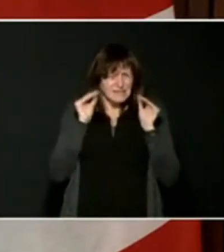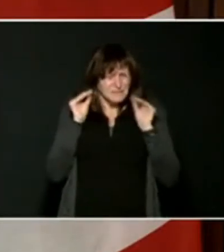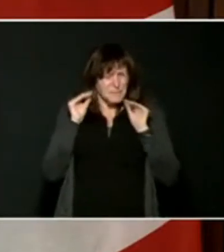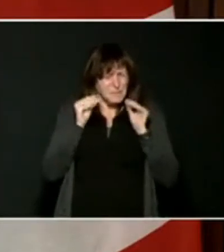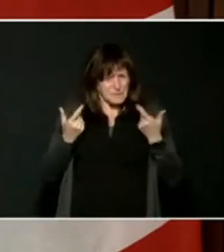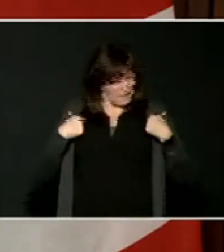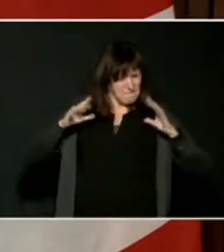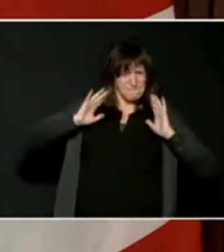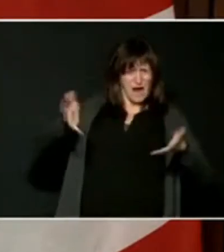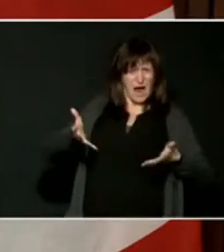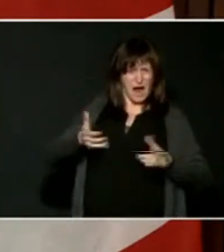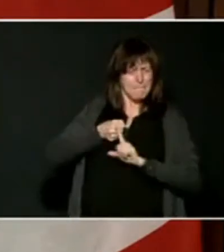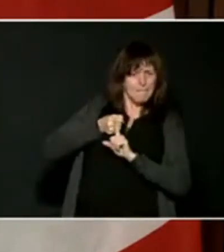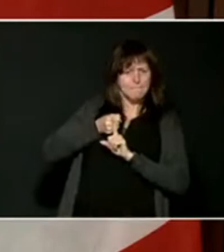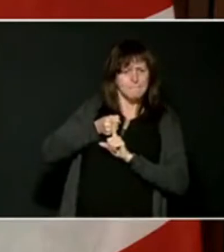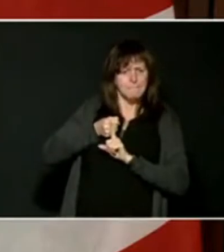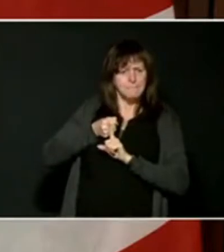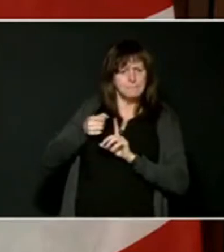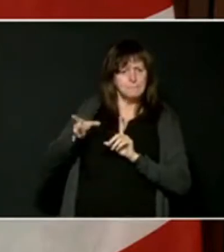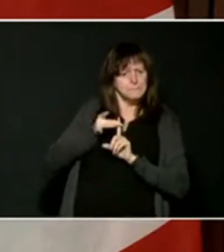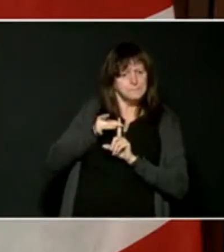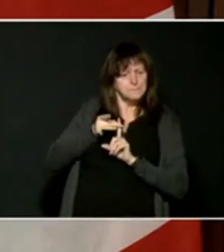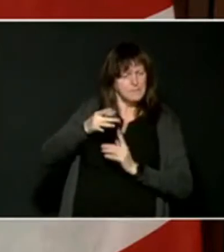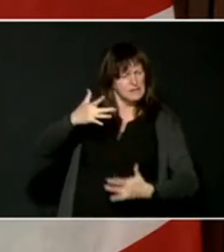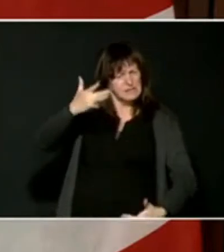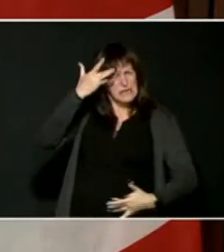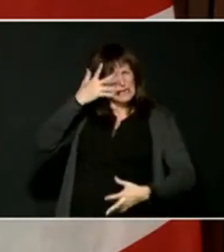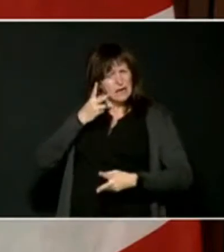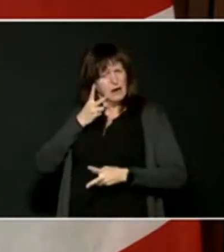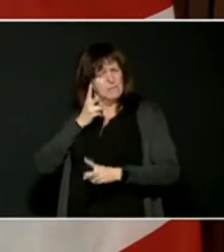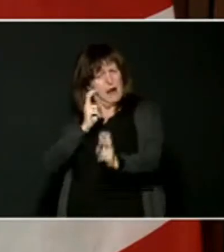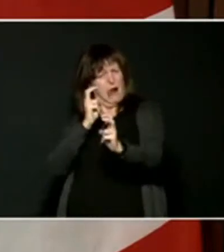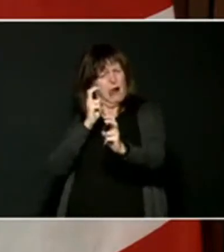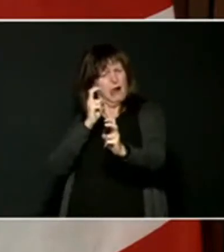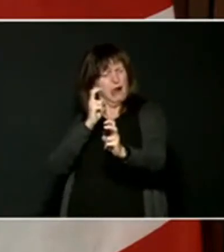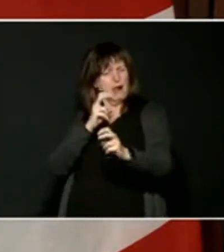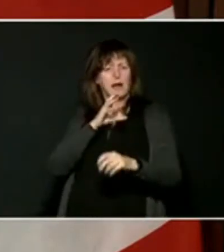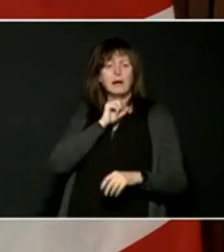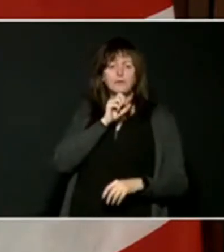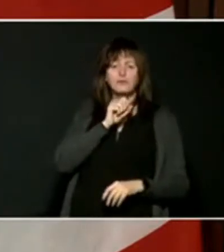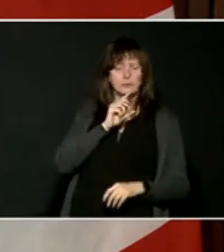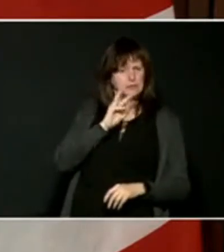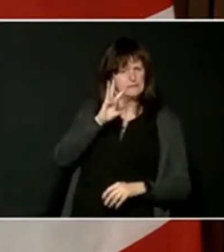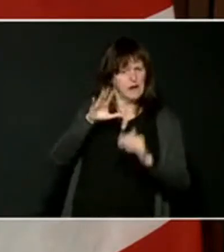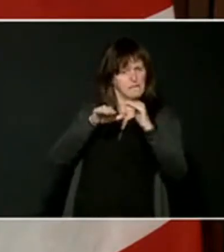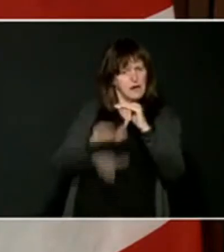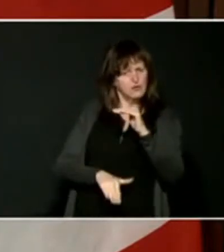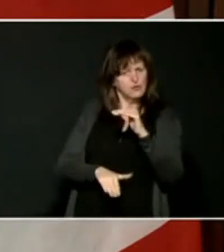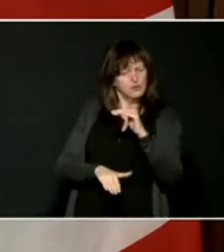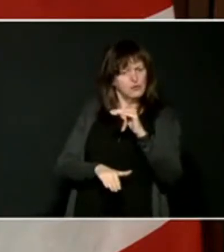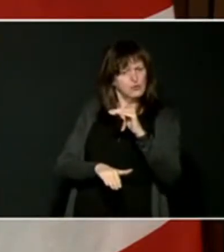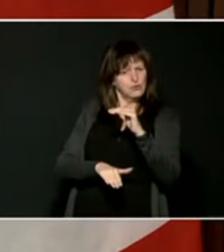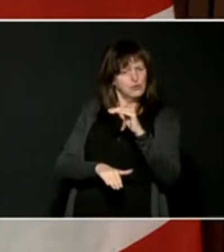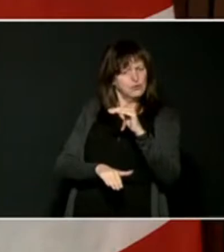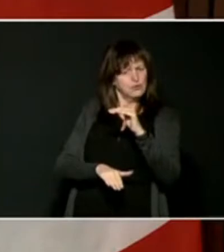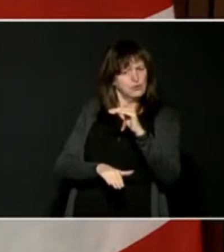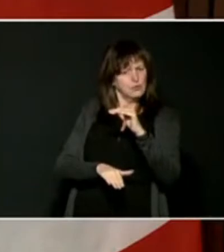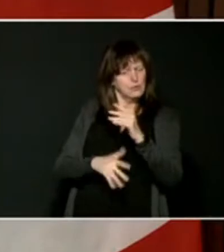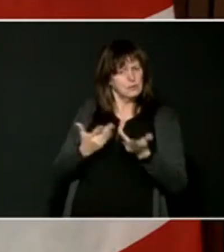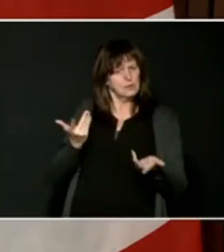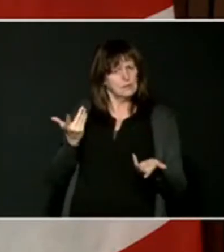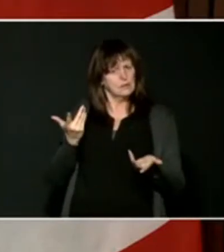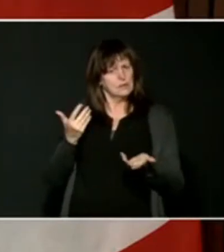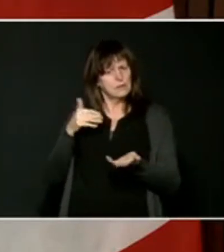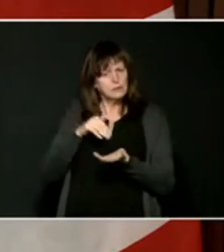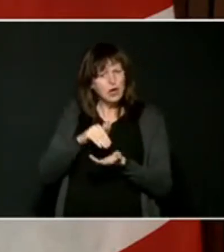patients described in these notes were under the age of 65. Now, this doctor worked through the brunt of the first and the second wave. He